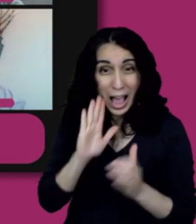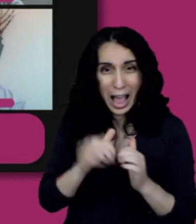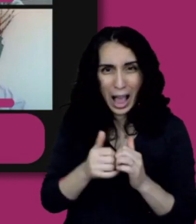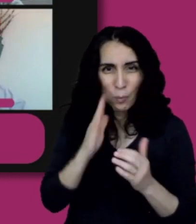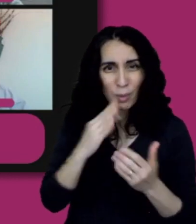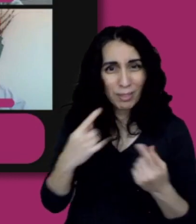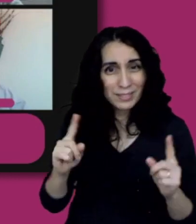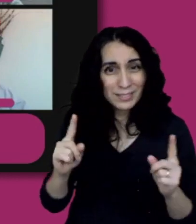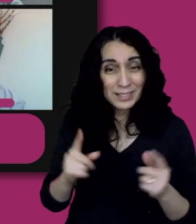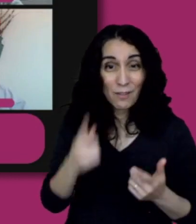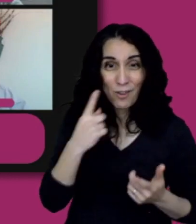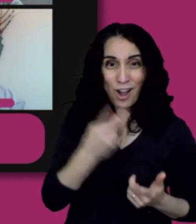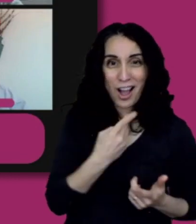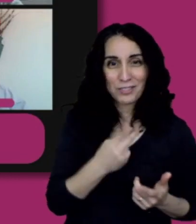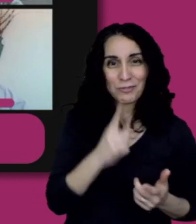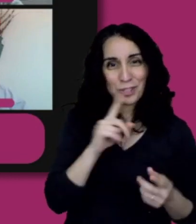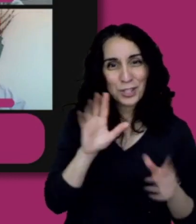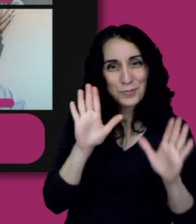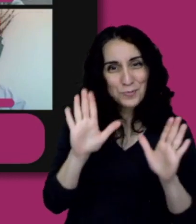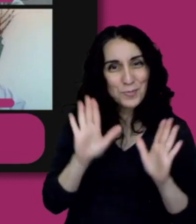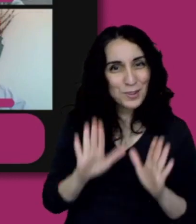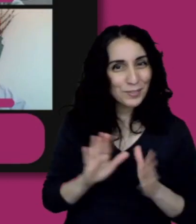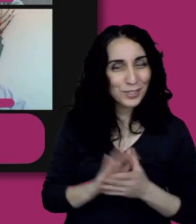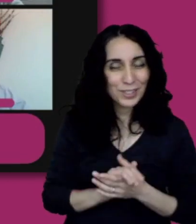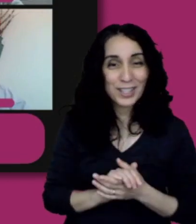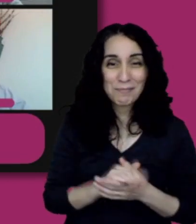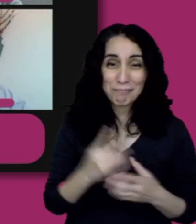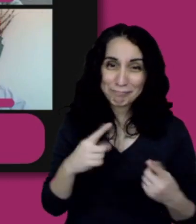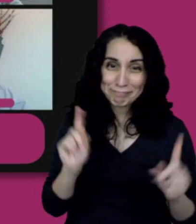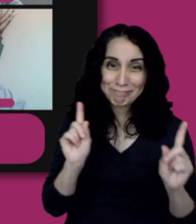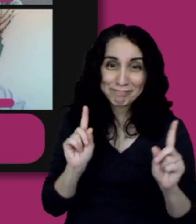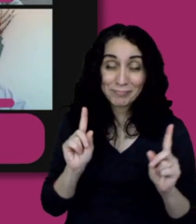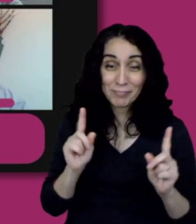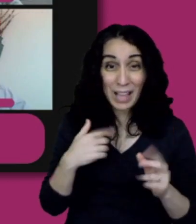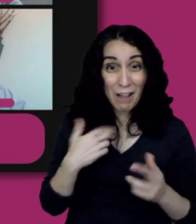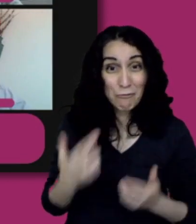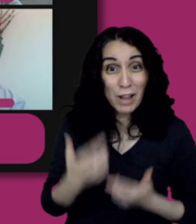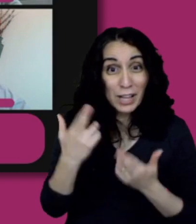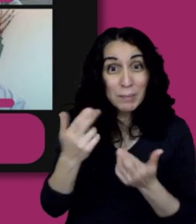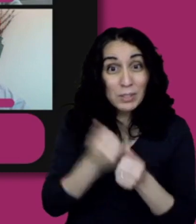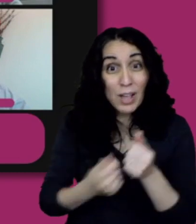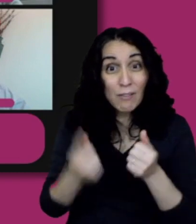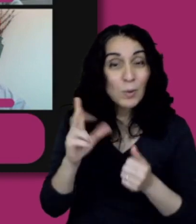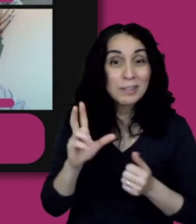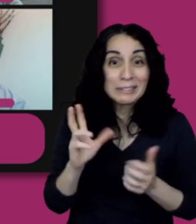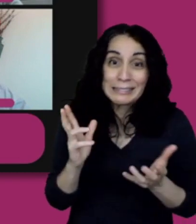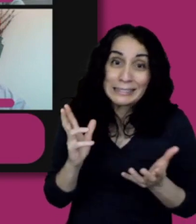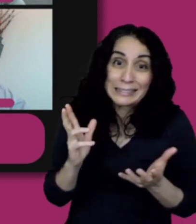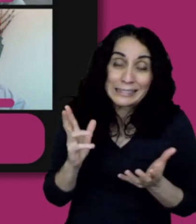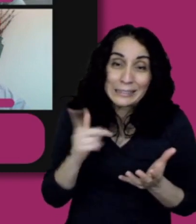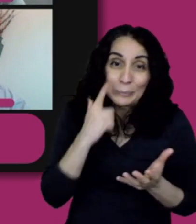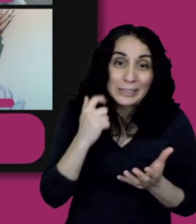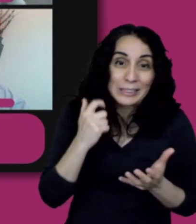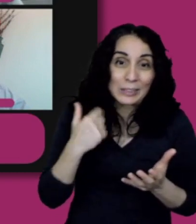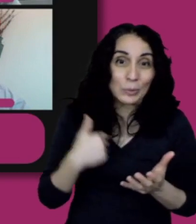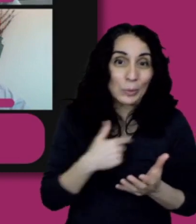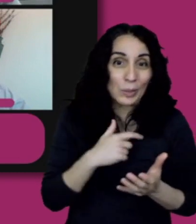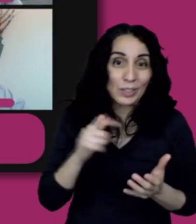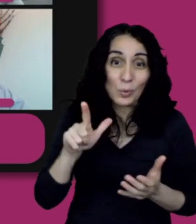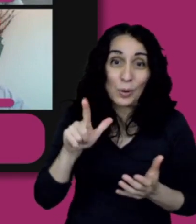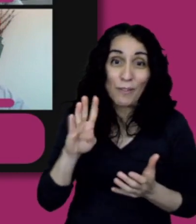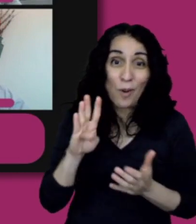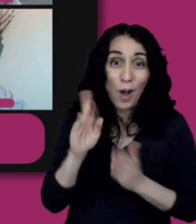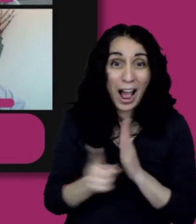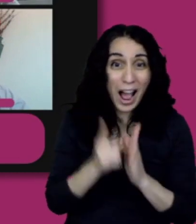going to work out. And for us, it works really well, which is really tremendous. But I don't know that I would recommend it to everybody, because we